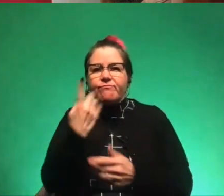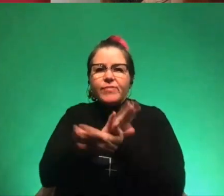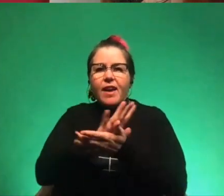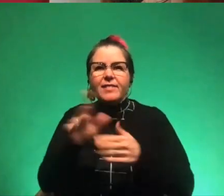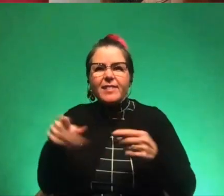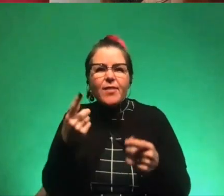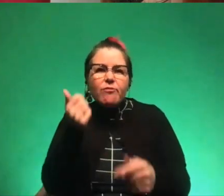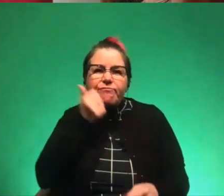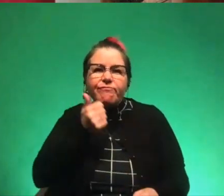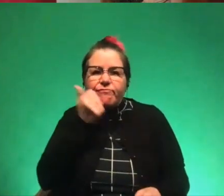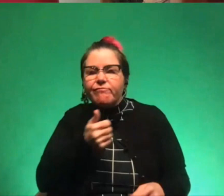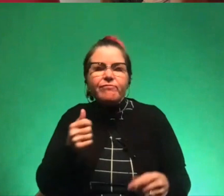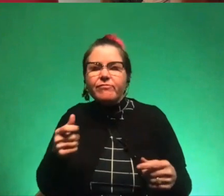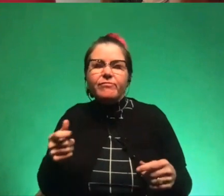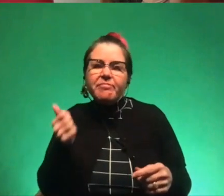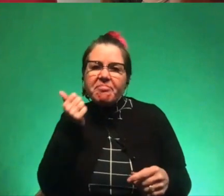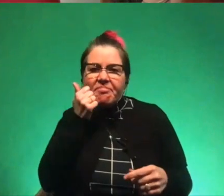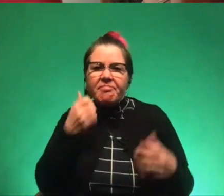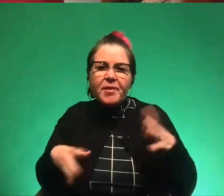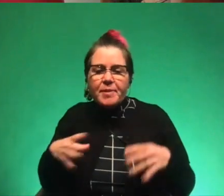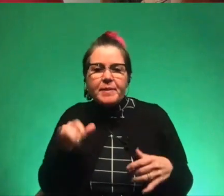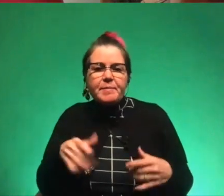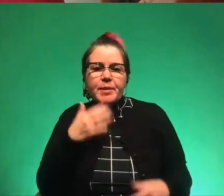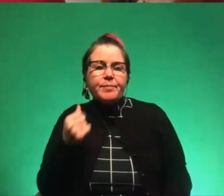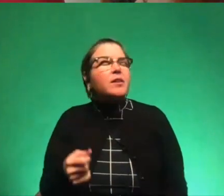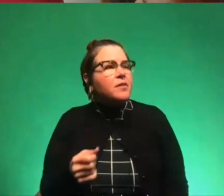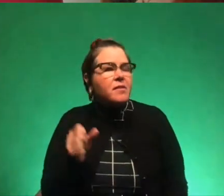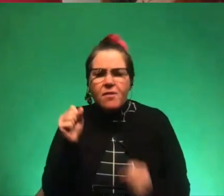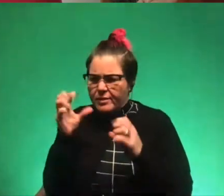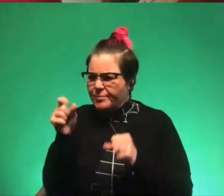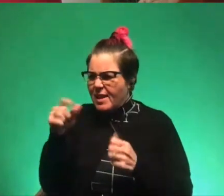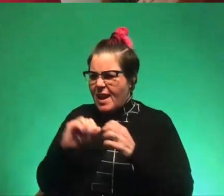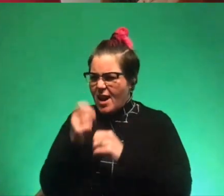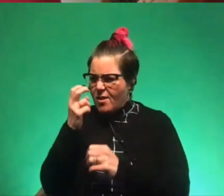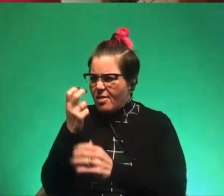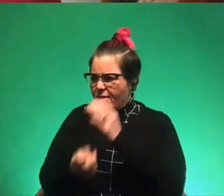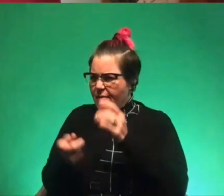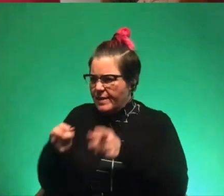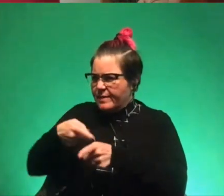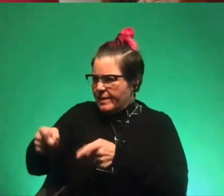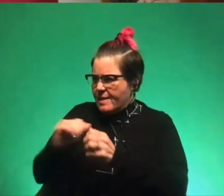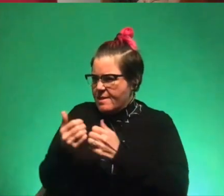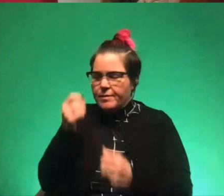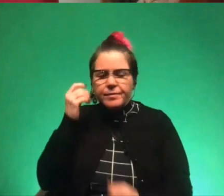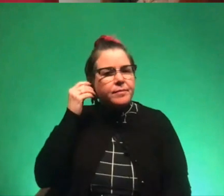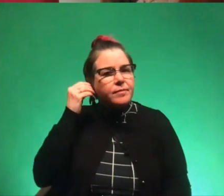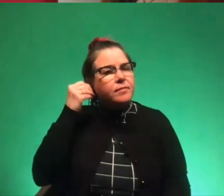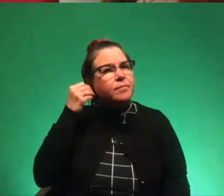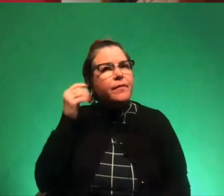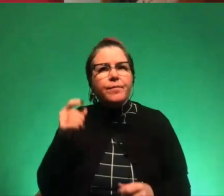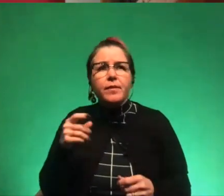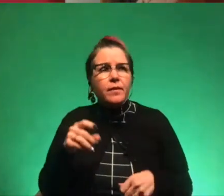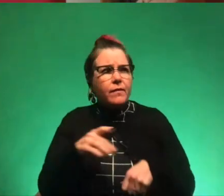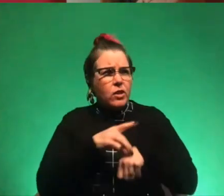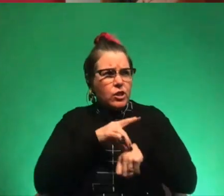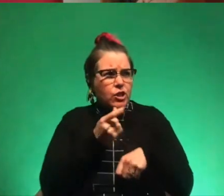their usual daggy field gear. Yeah. Awesome. So how did you first get introduced to this field? Into geology or